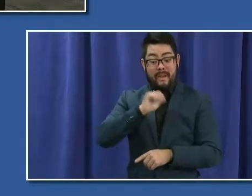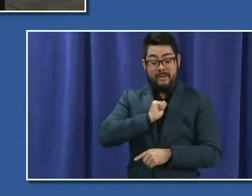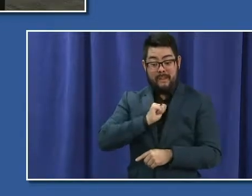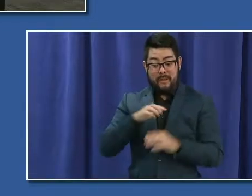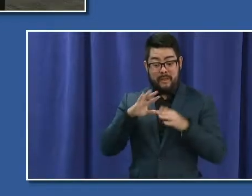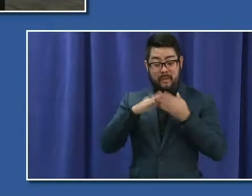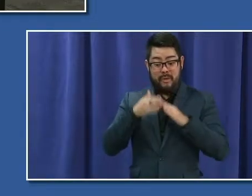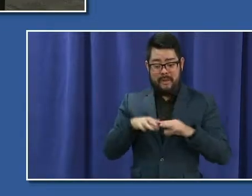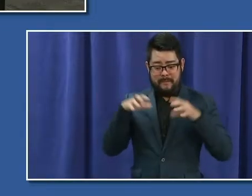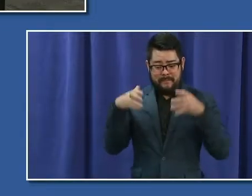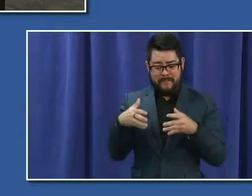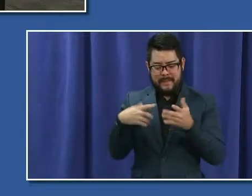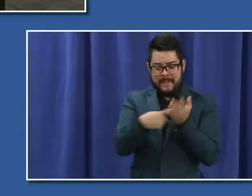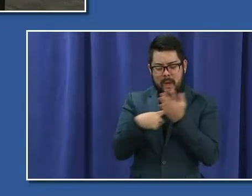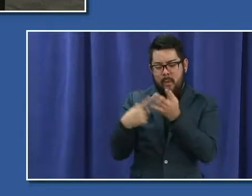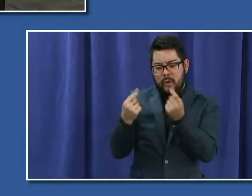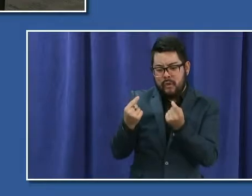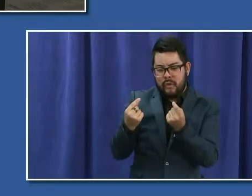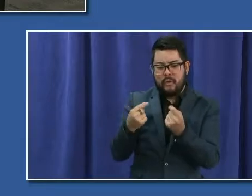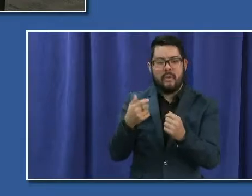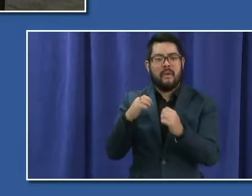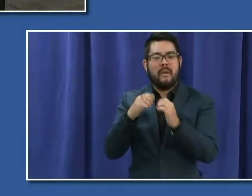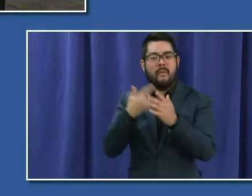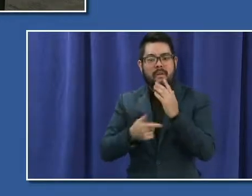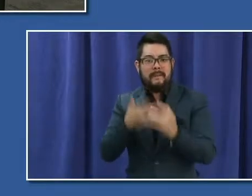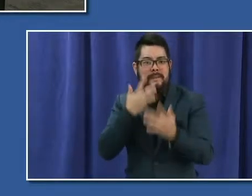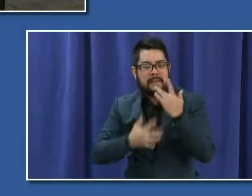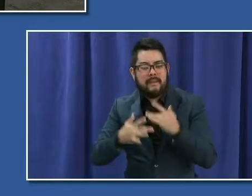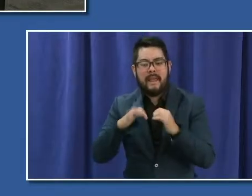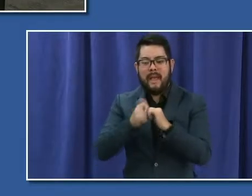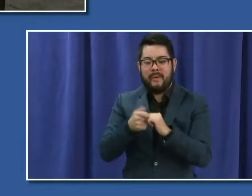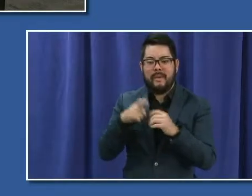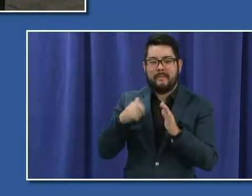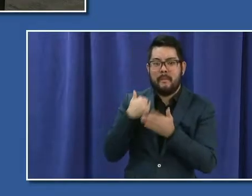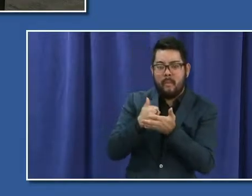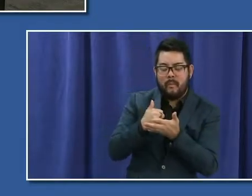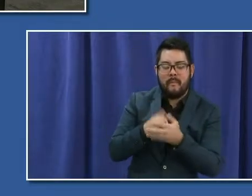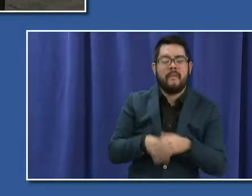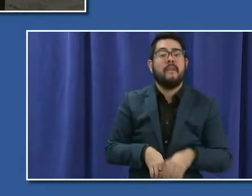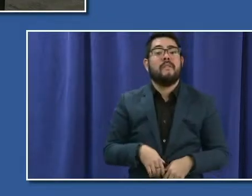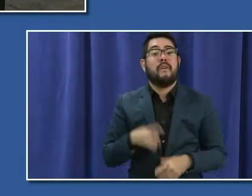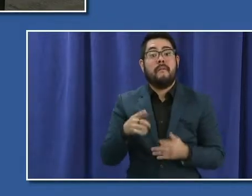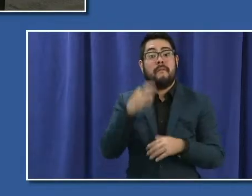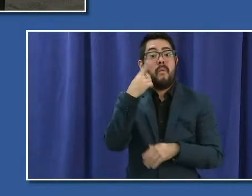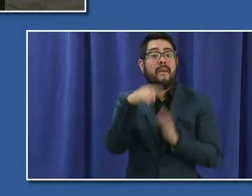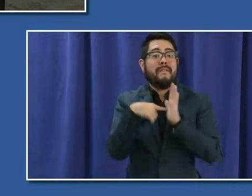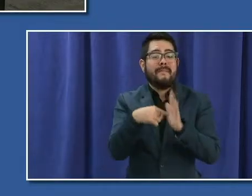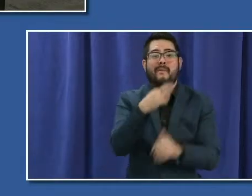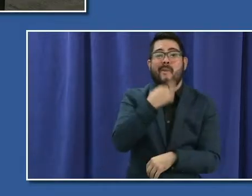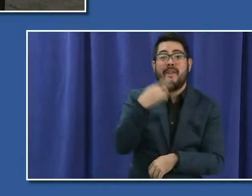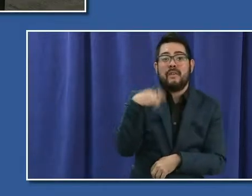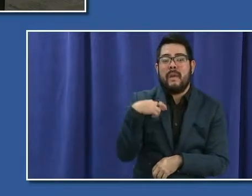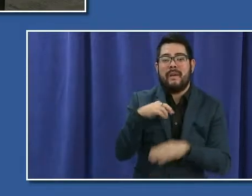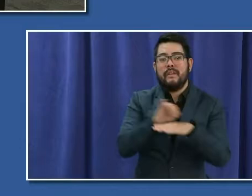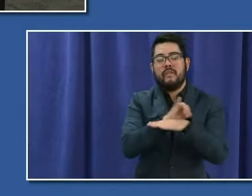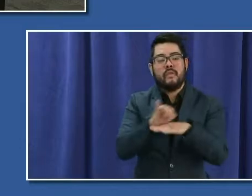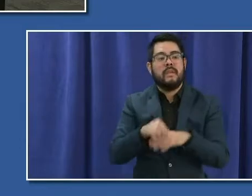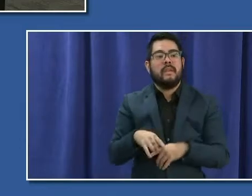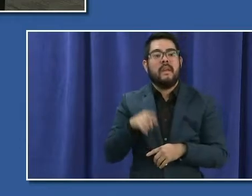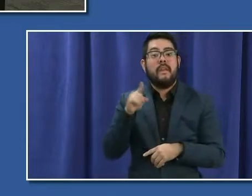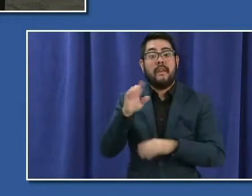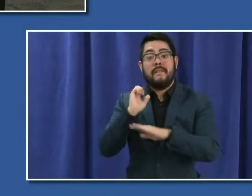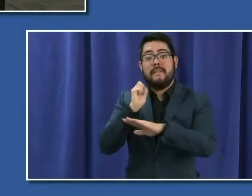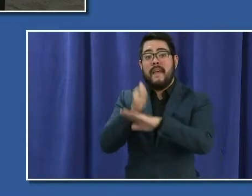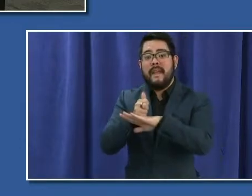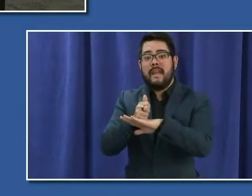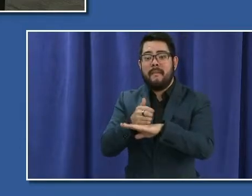that support things that the city needs. And in this case, it's the restaurant industry. So not only are the outdoor dining locations creating